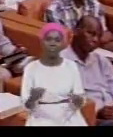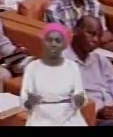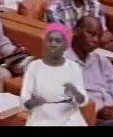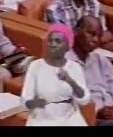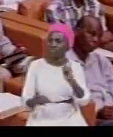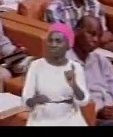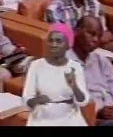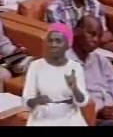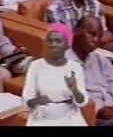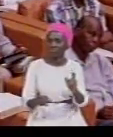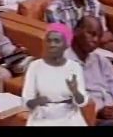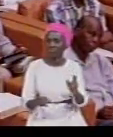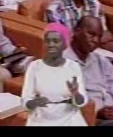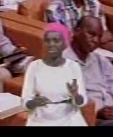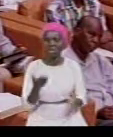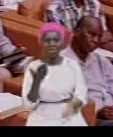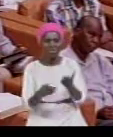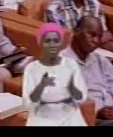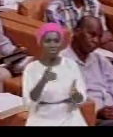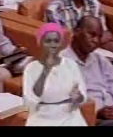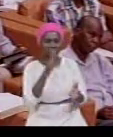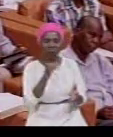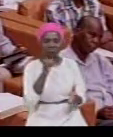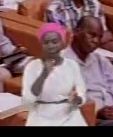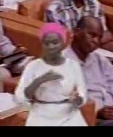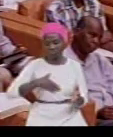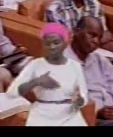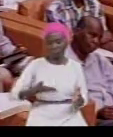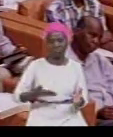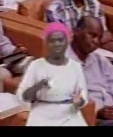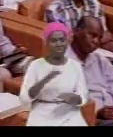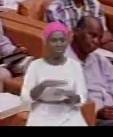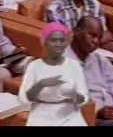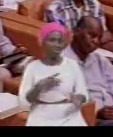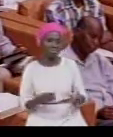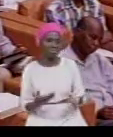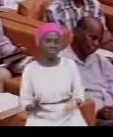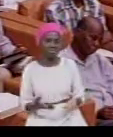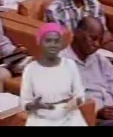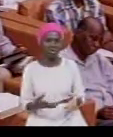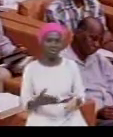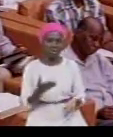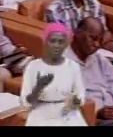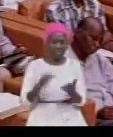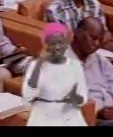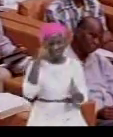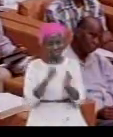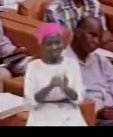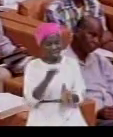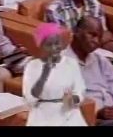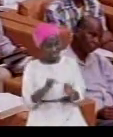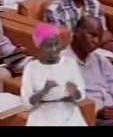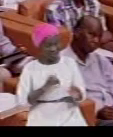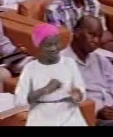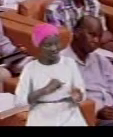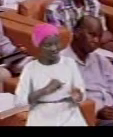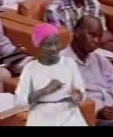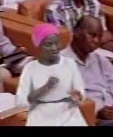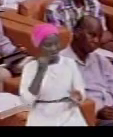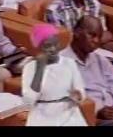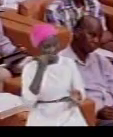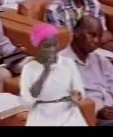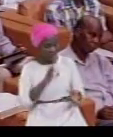say, whether I pray or not, he will bless me. Whether I repent or not, it will save me. Whether I come